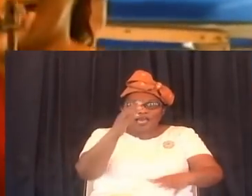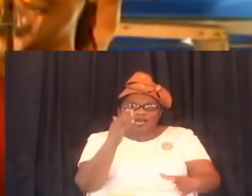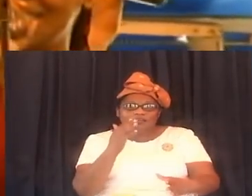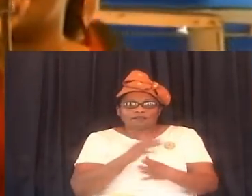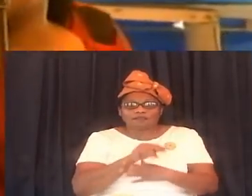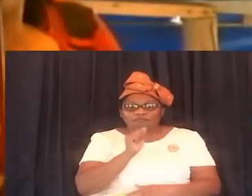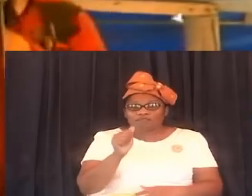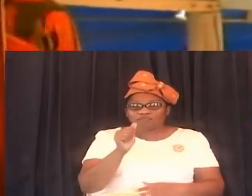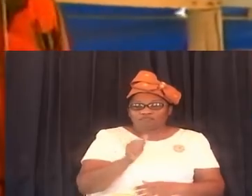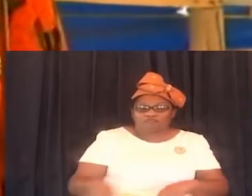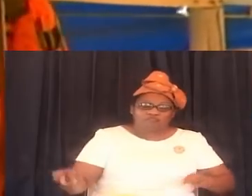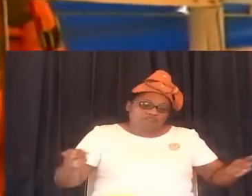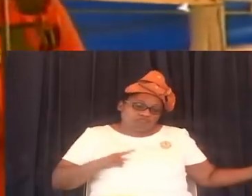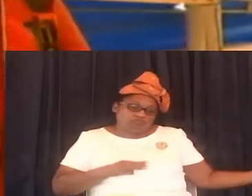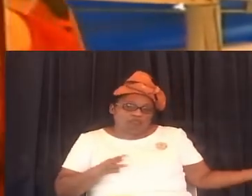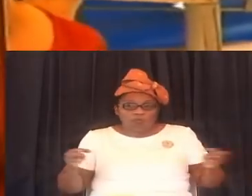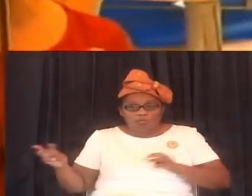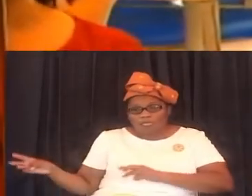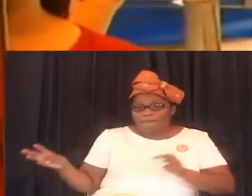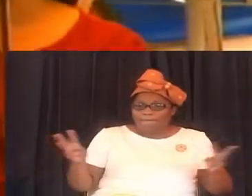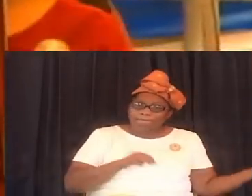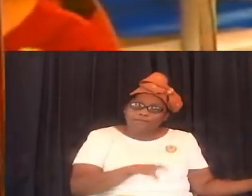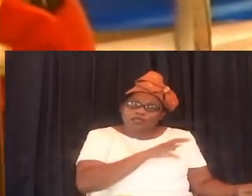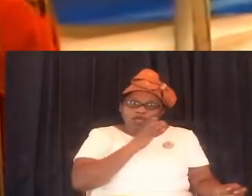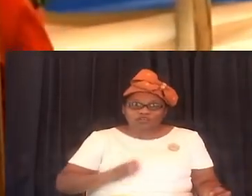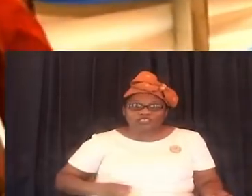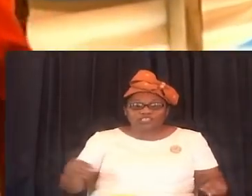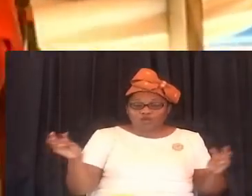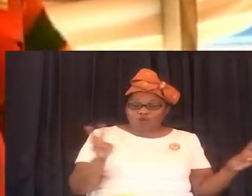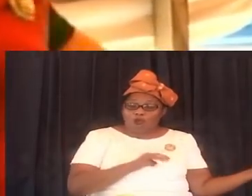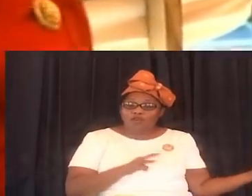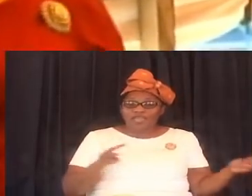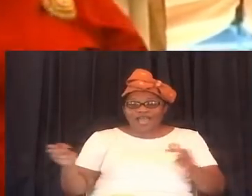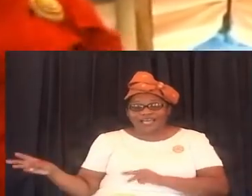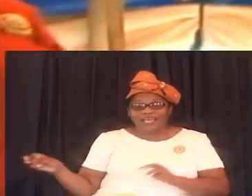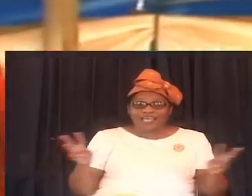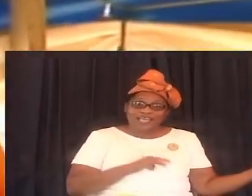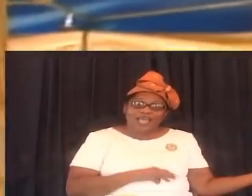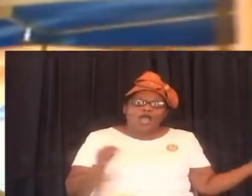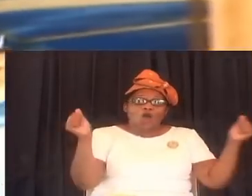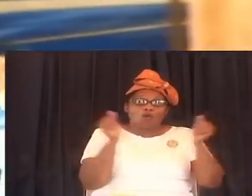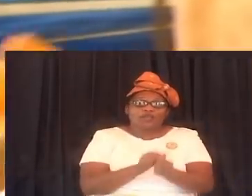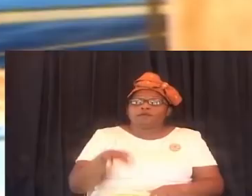right hand. I am a warrior, a Christian warrior.